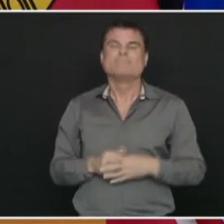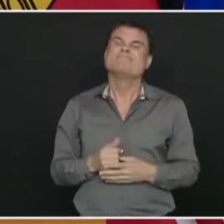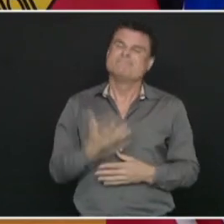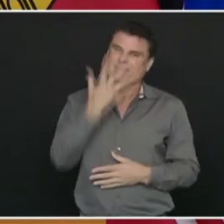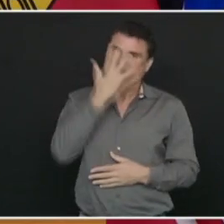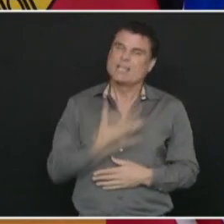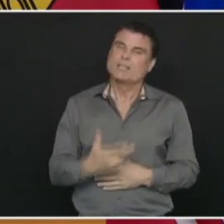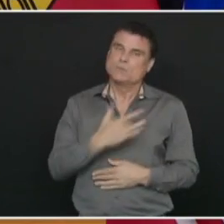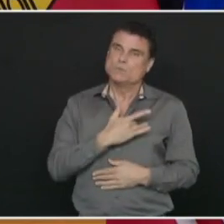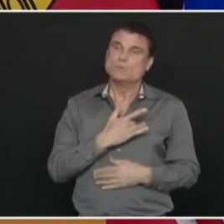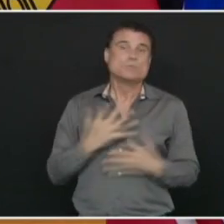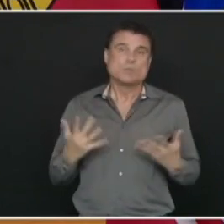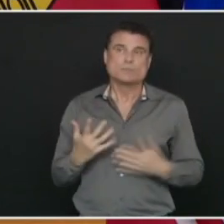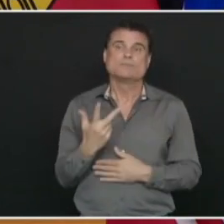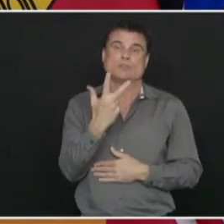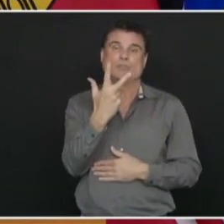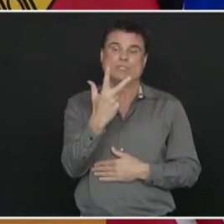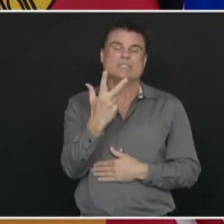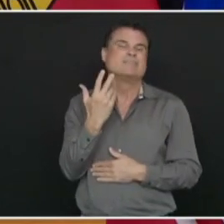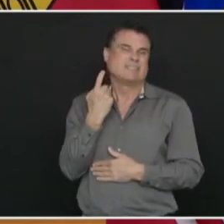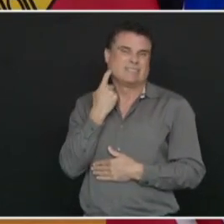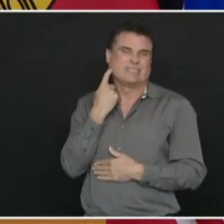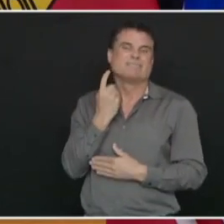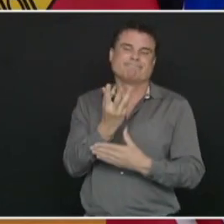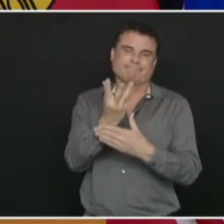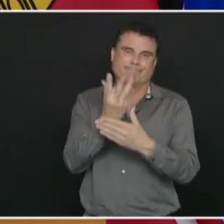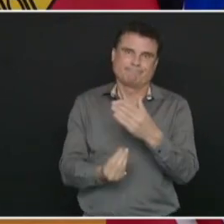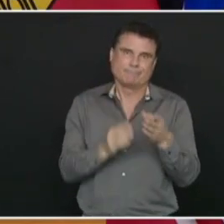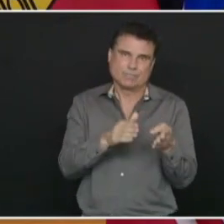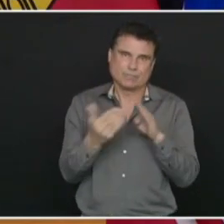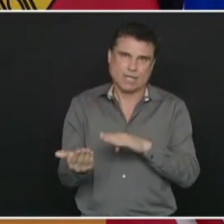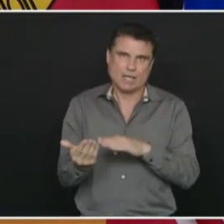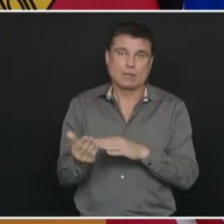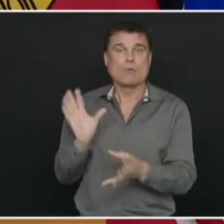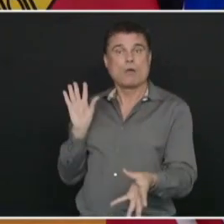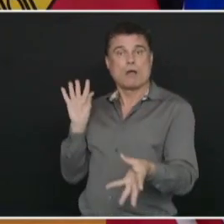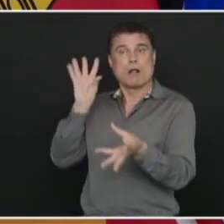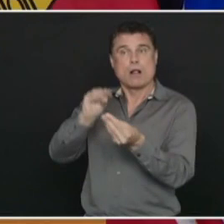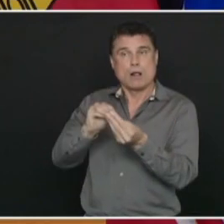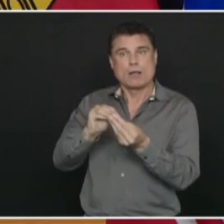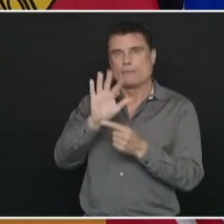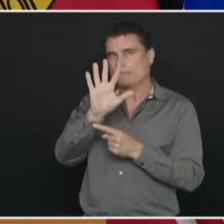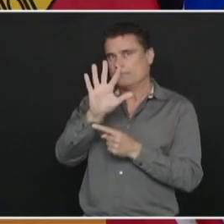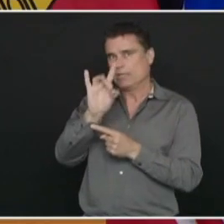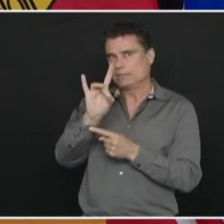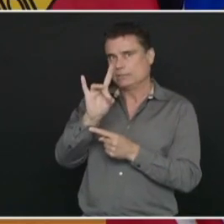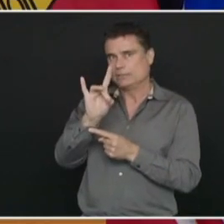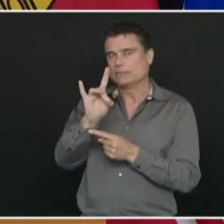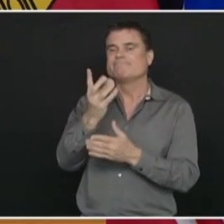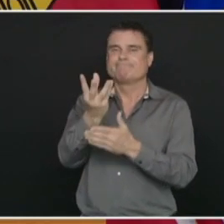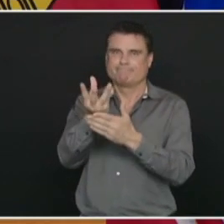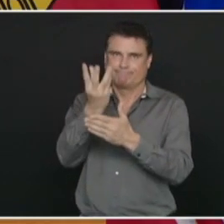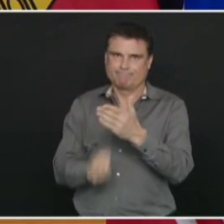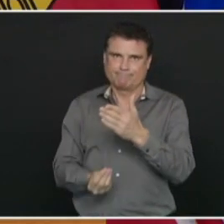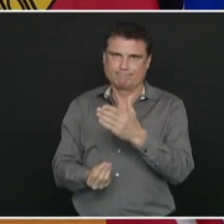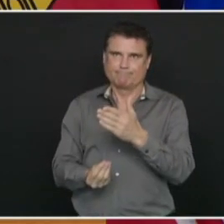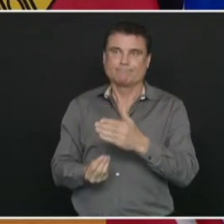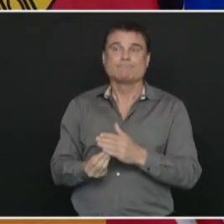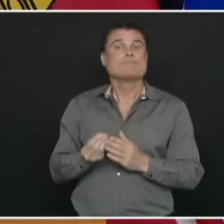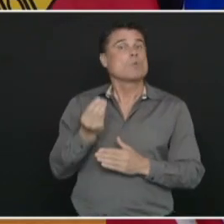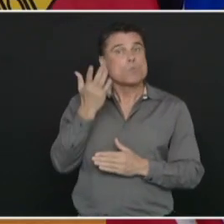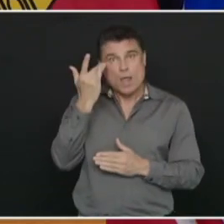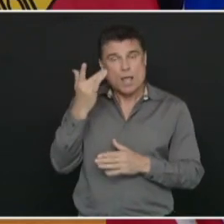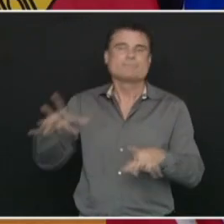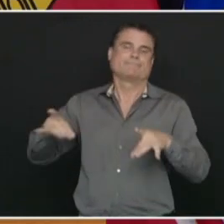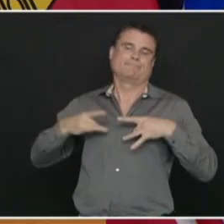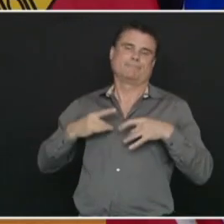challenging outbreak in that facility. Currently, we have 134 people hospitalized for COVID-19